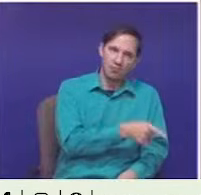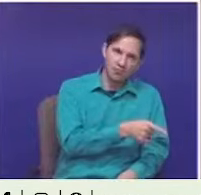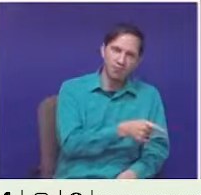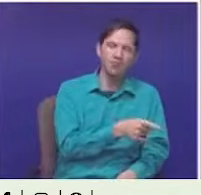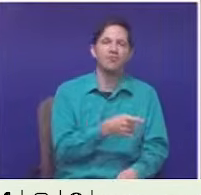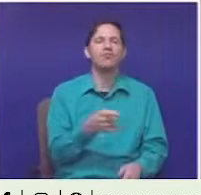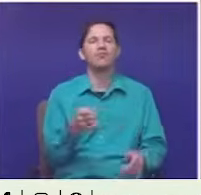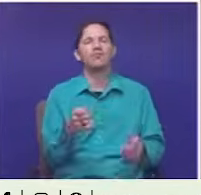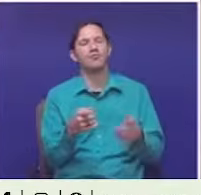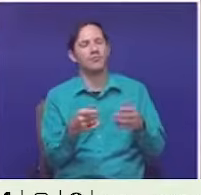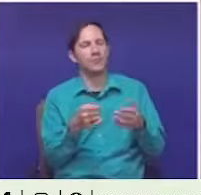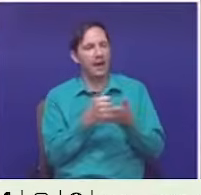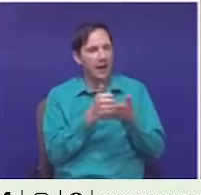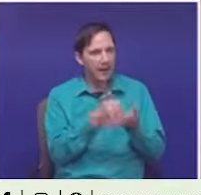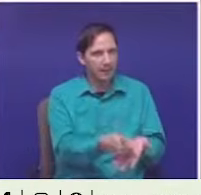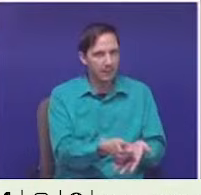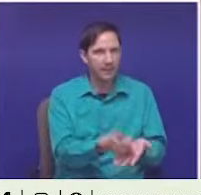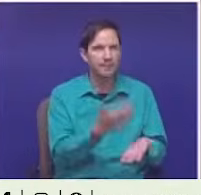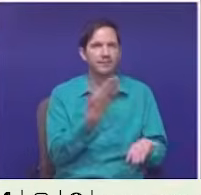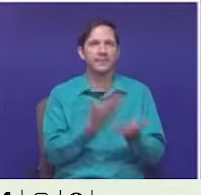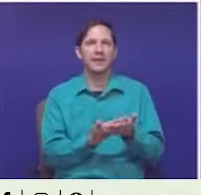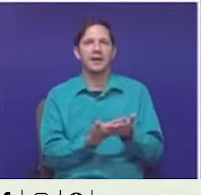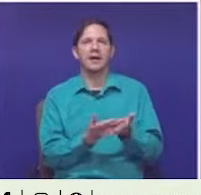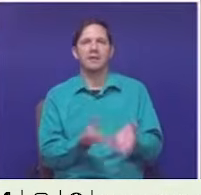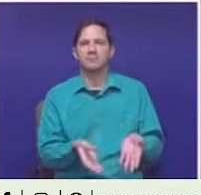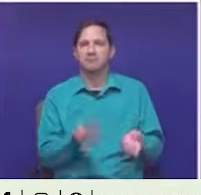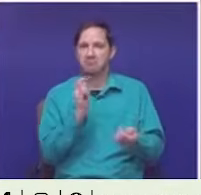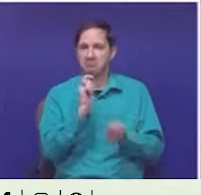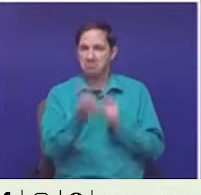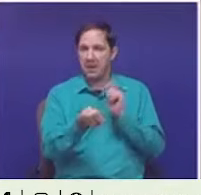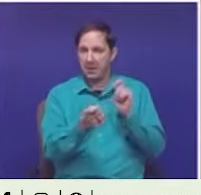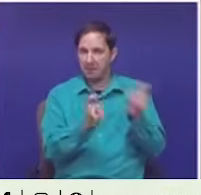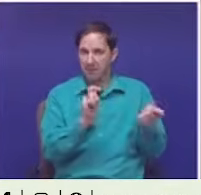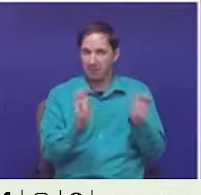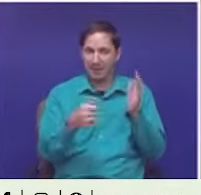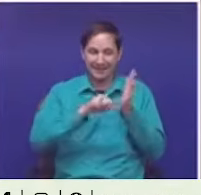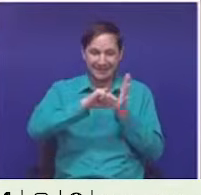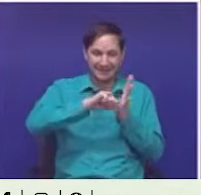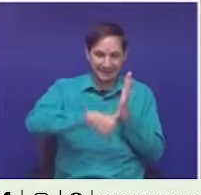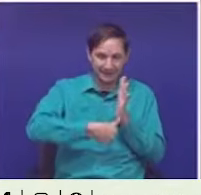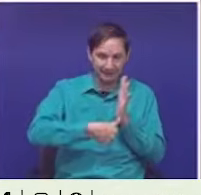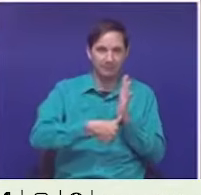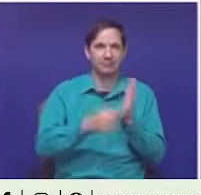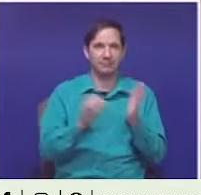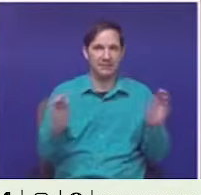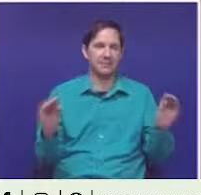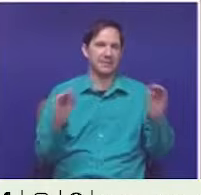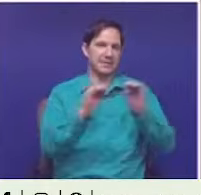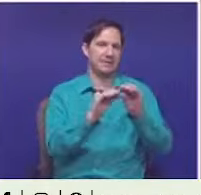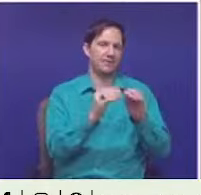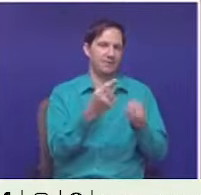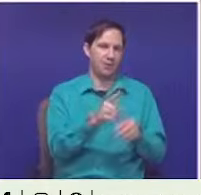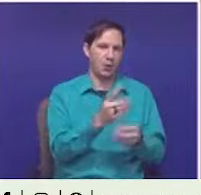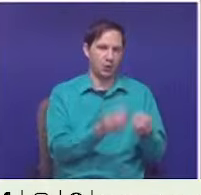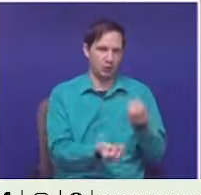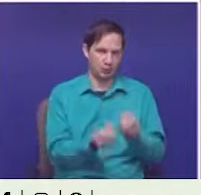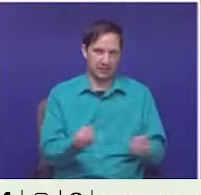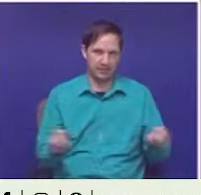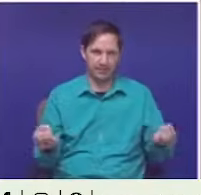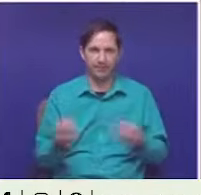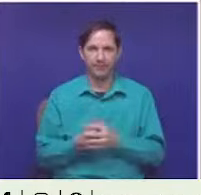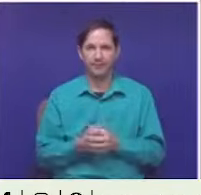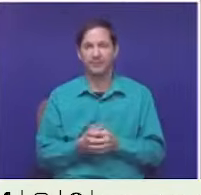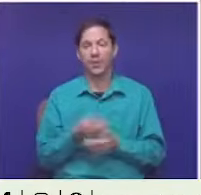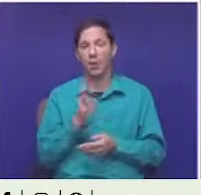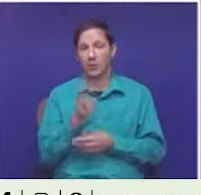Rand a day per child. And that is the subsidy that Treasury has given us. But over and above that, we are working with